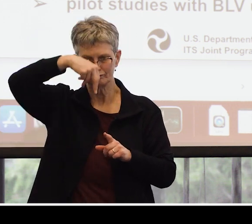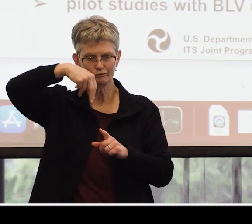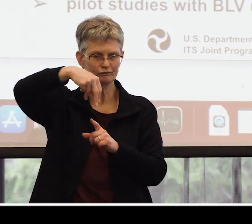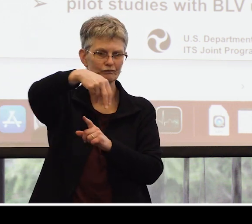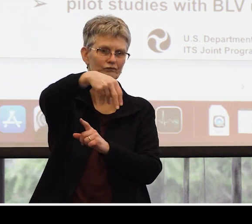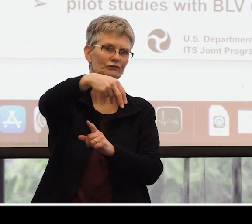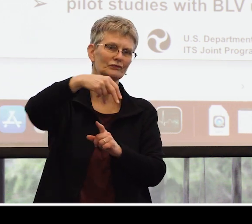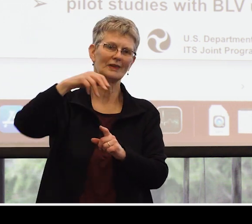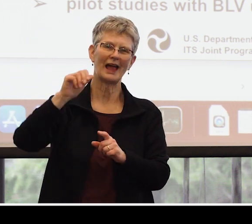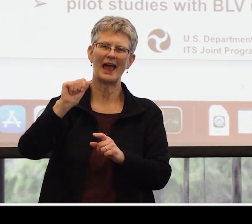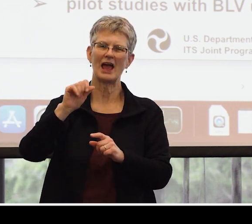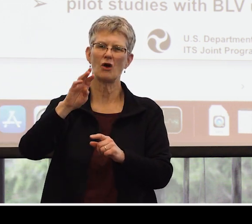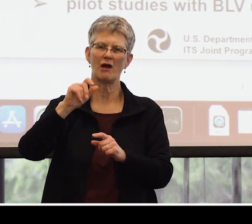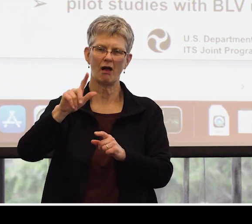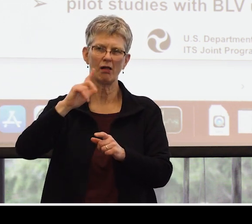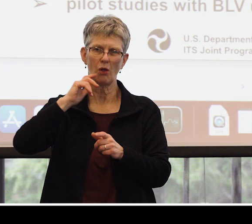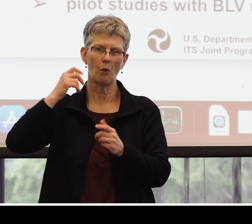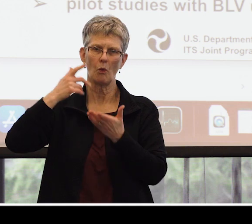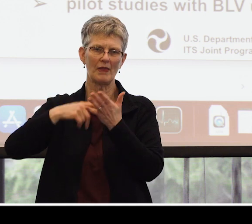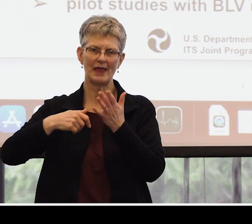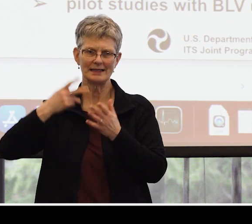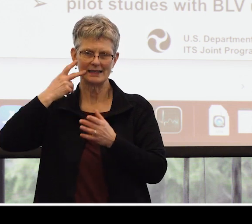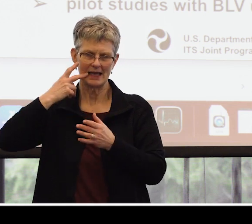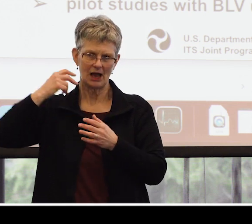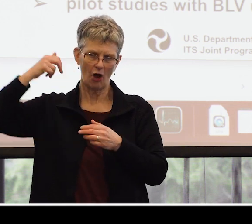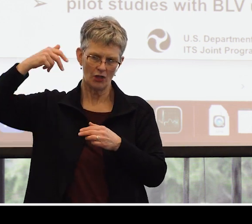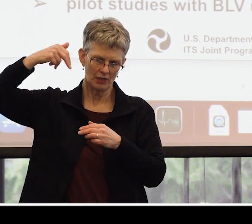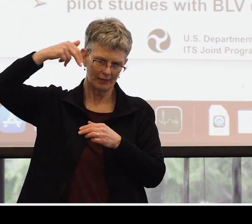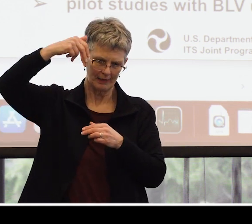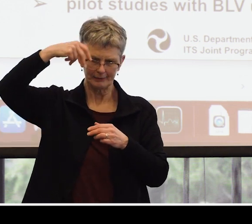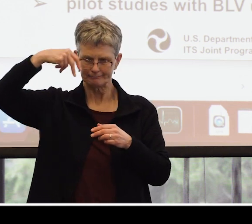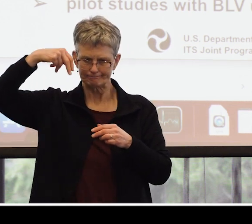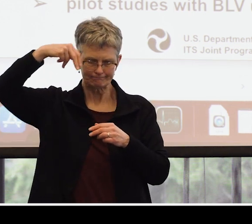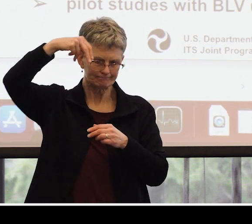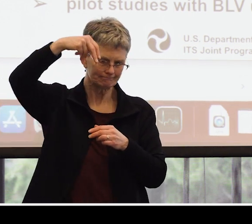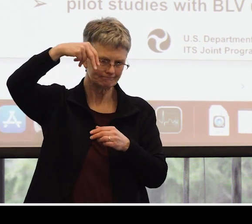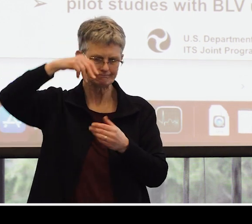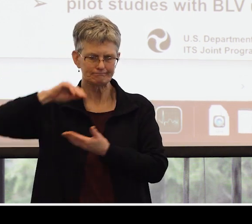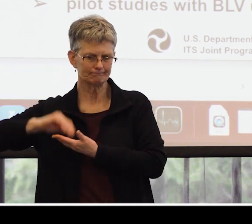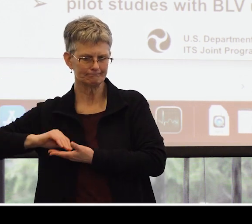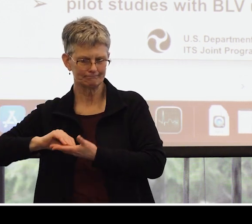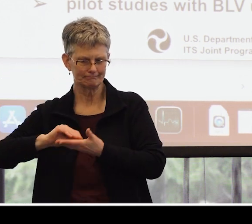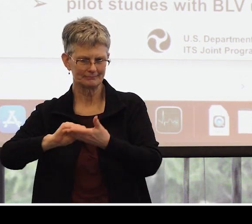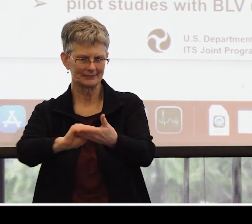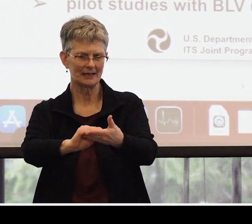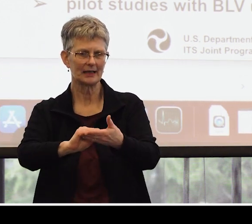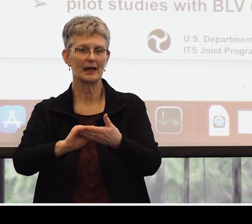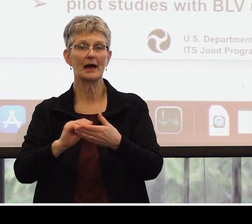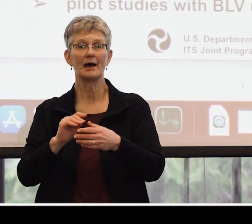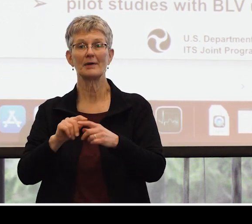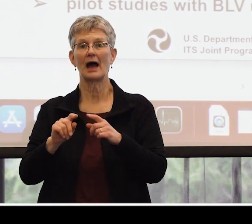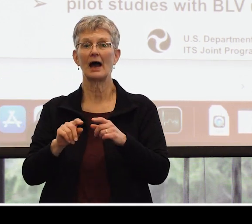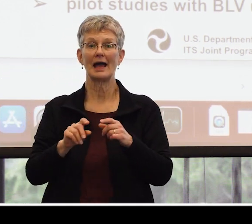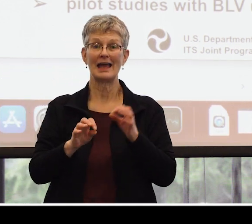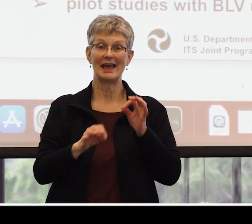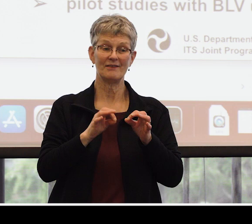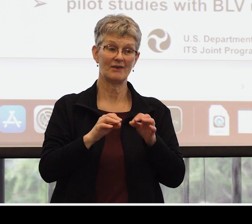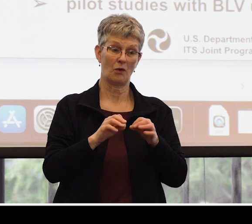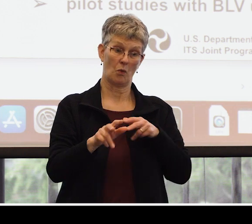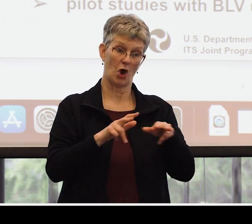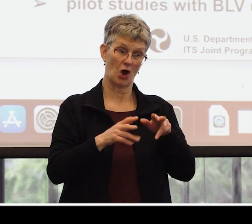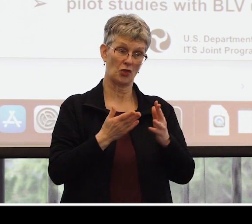then again, it depends on the phone that they're using and how accurate that is. So it will vary. What's